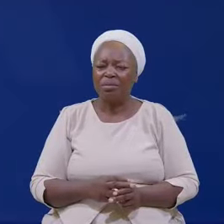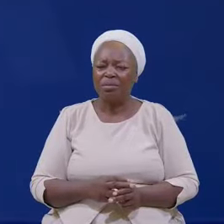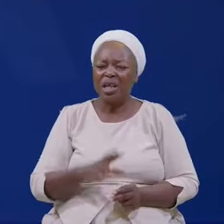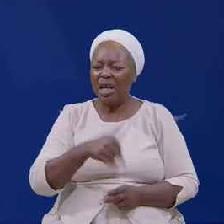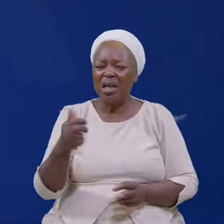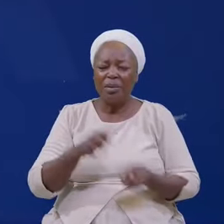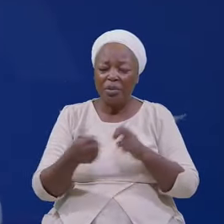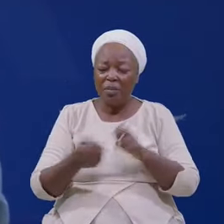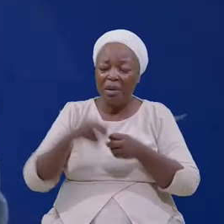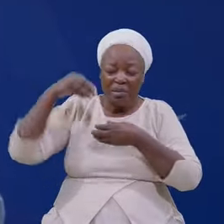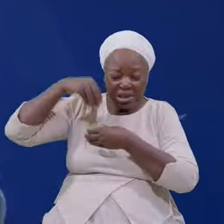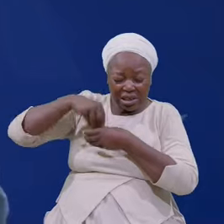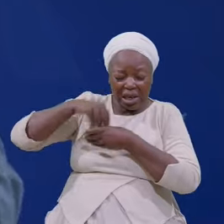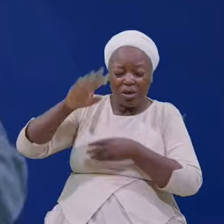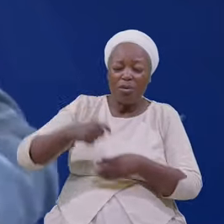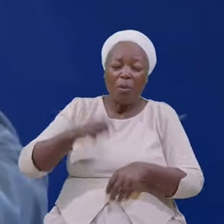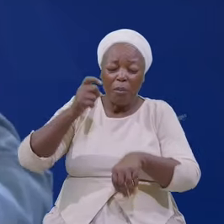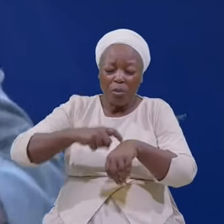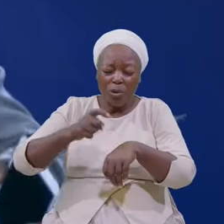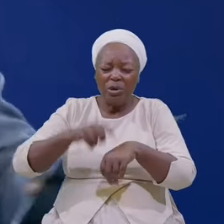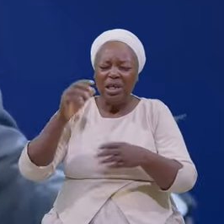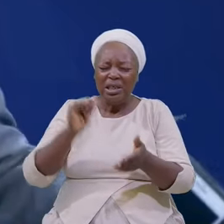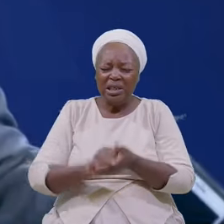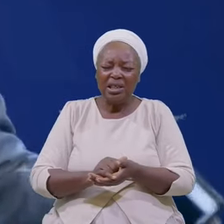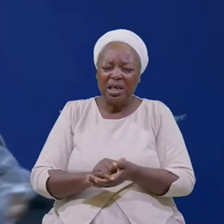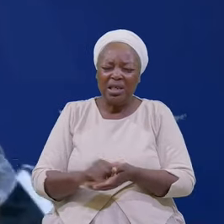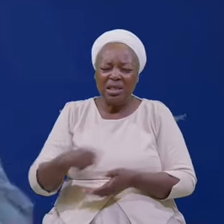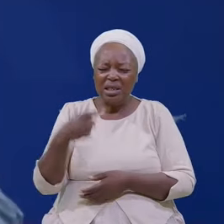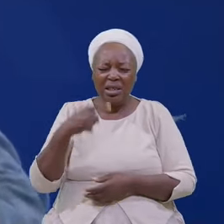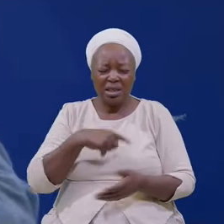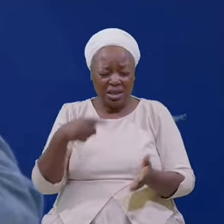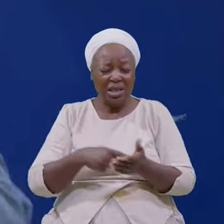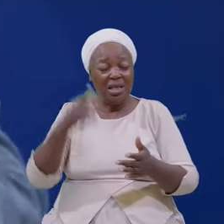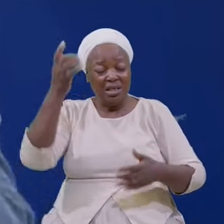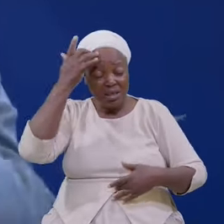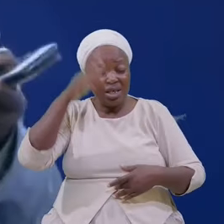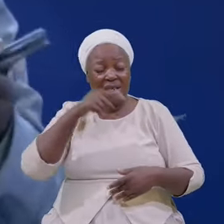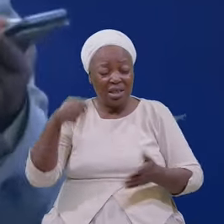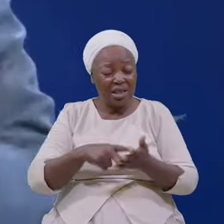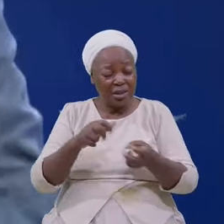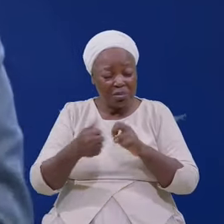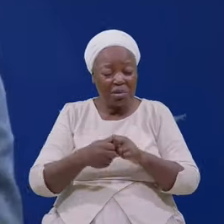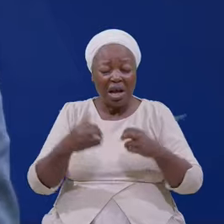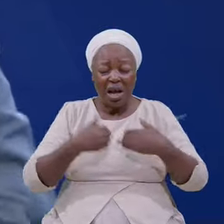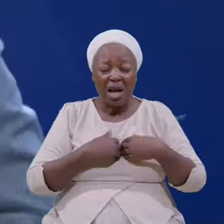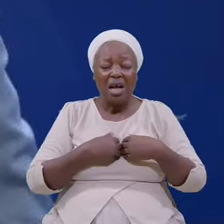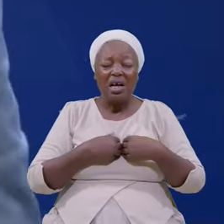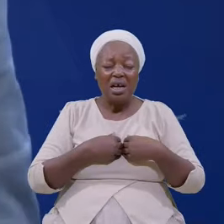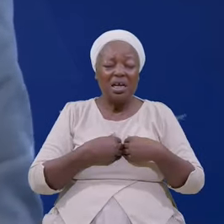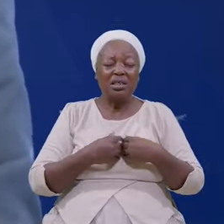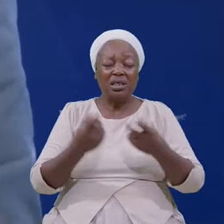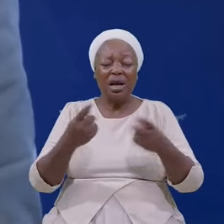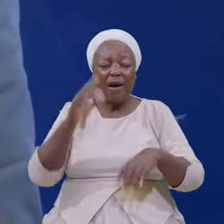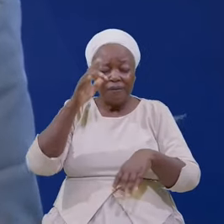problem inside your bone. That is this sickness, this disease has spread in the bone.